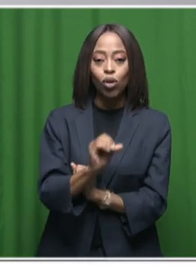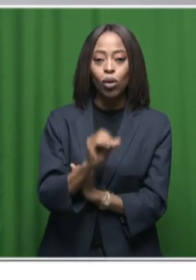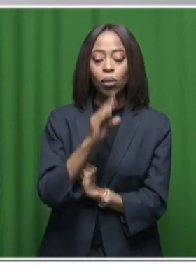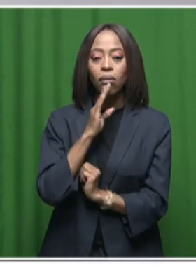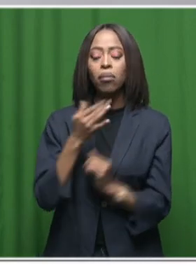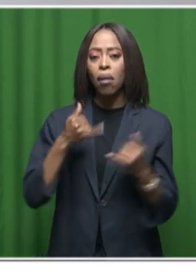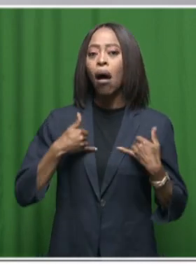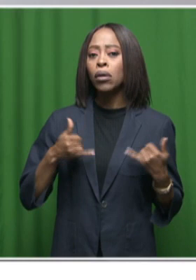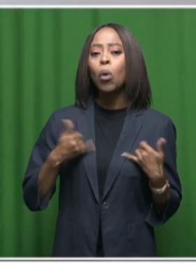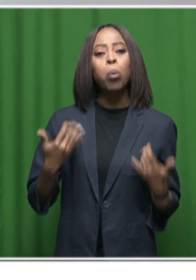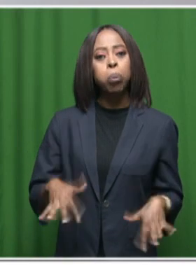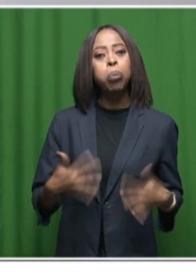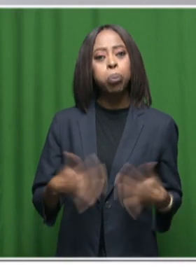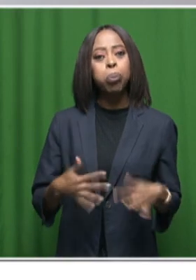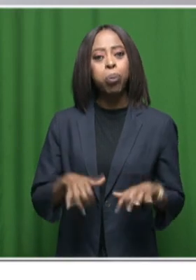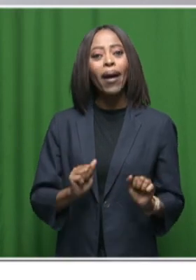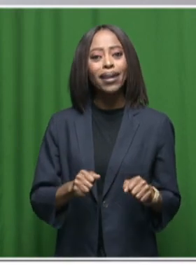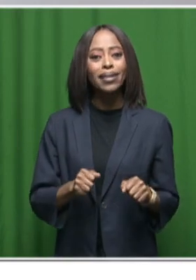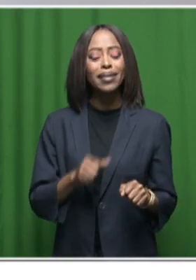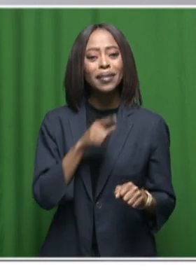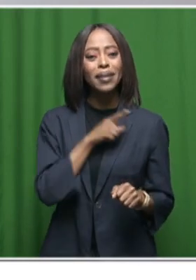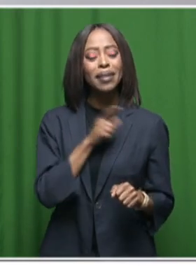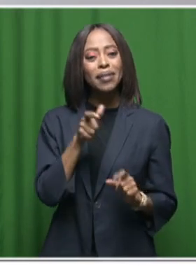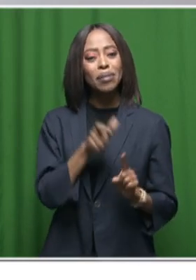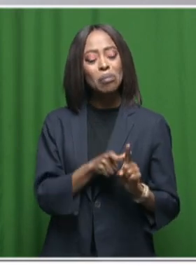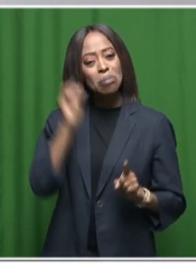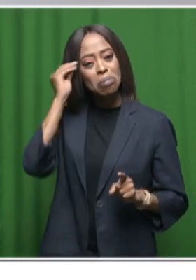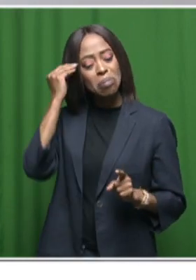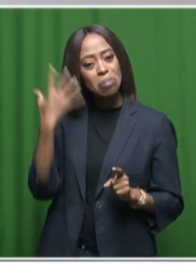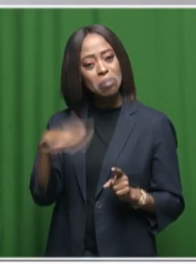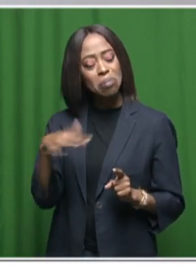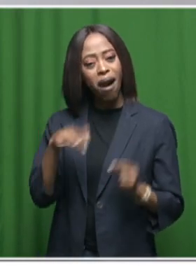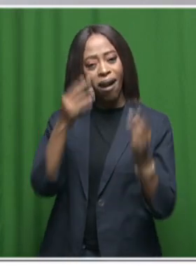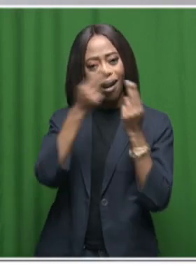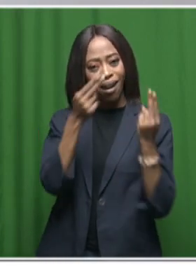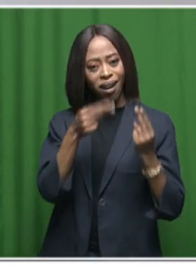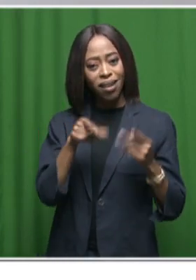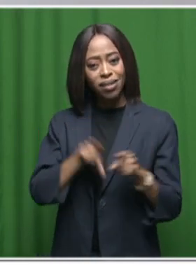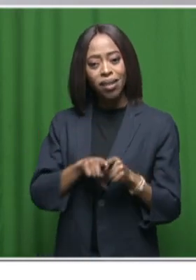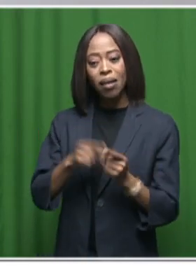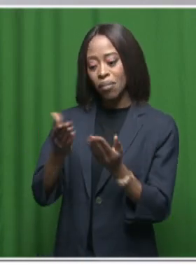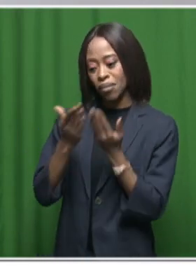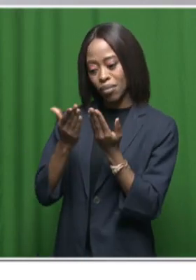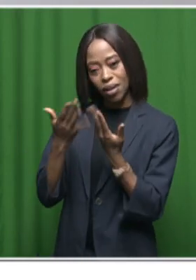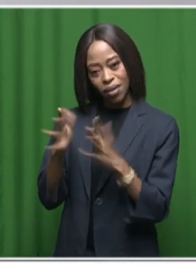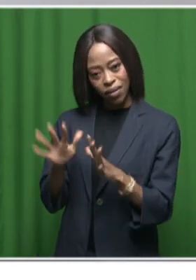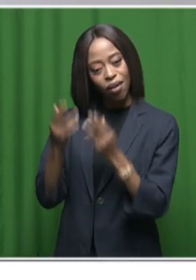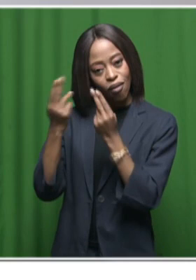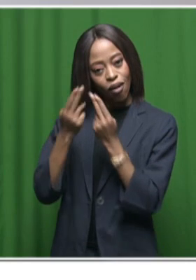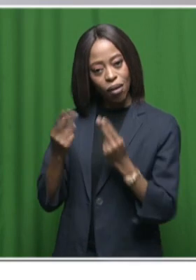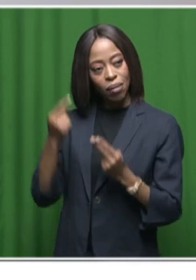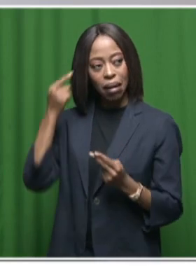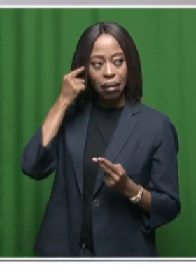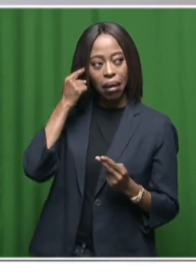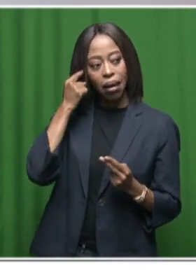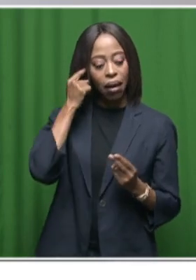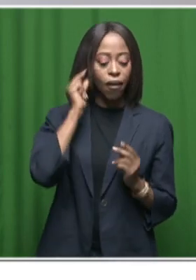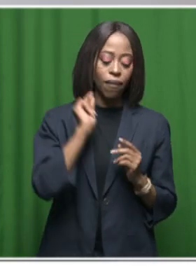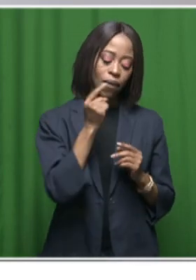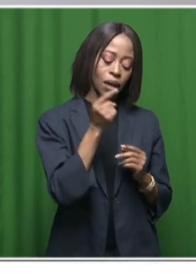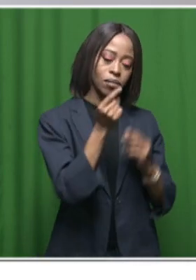I enjoy that I can, as someone who had an interest in architecture, and before I studied art, I considered being an architect.